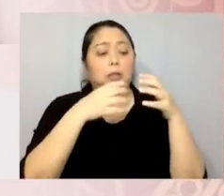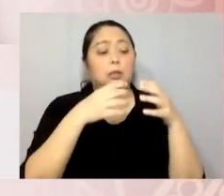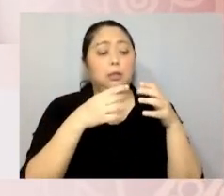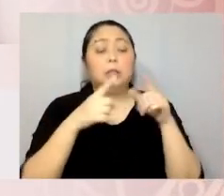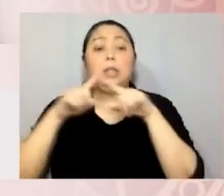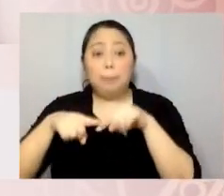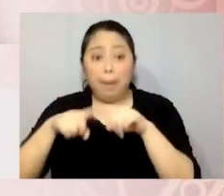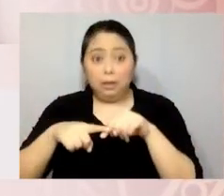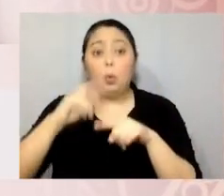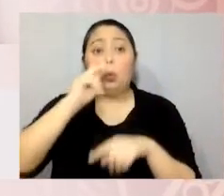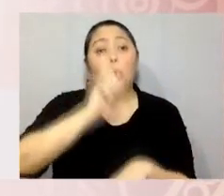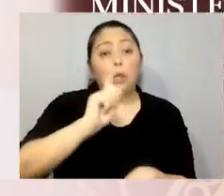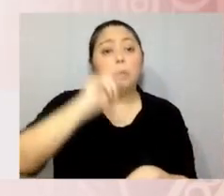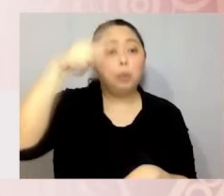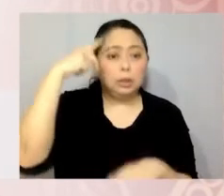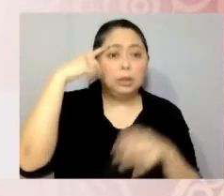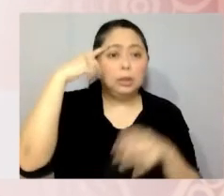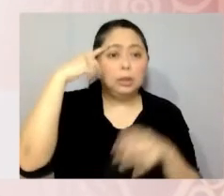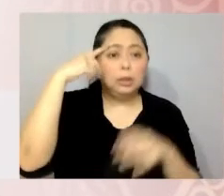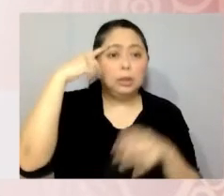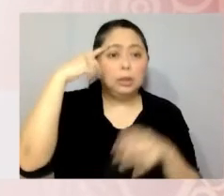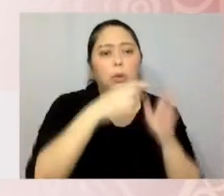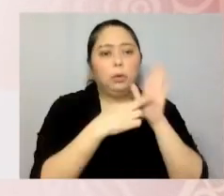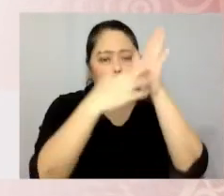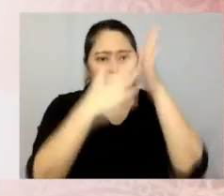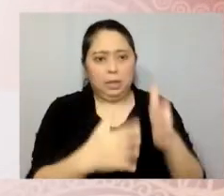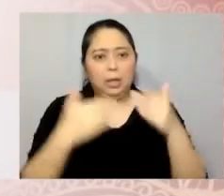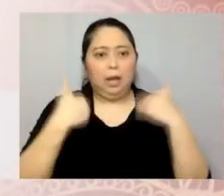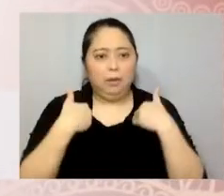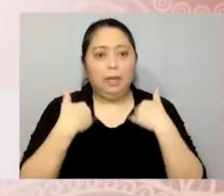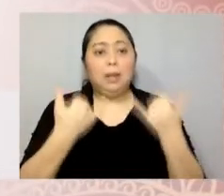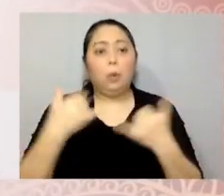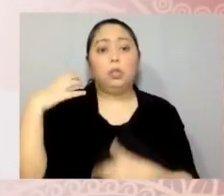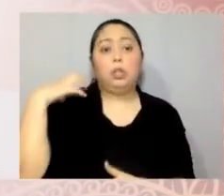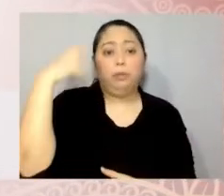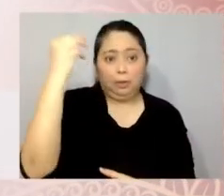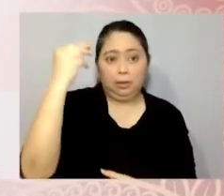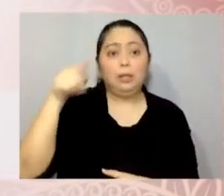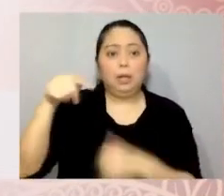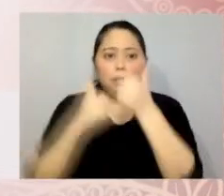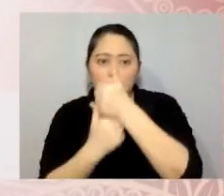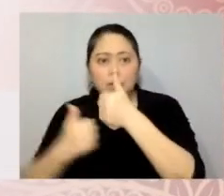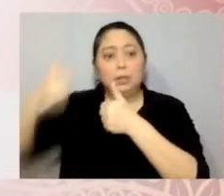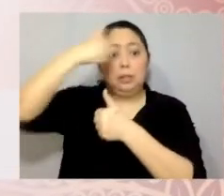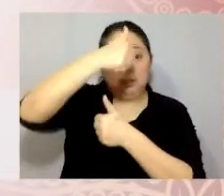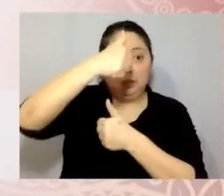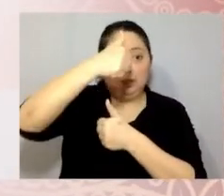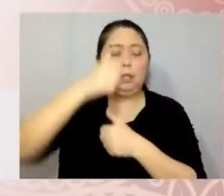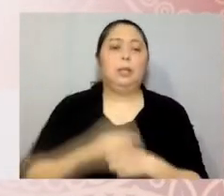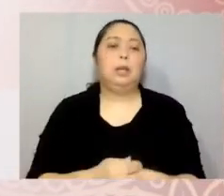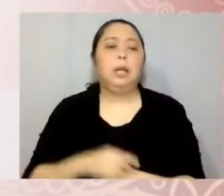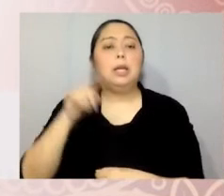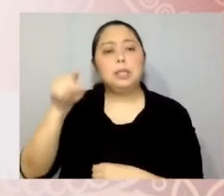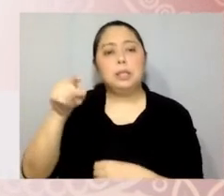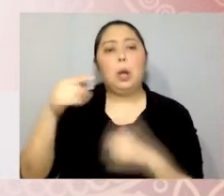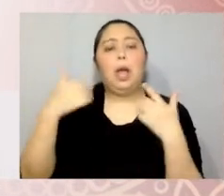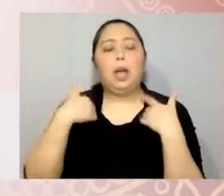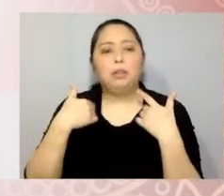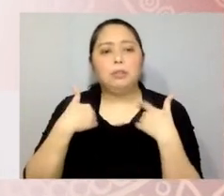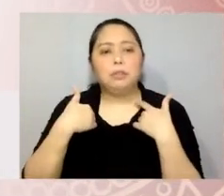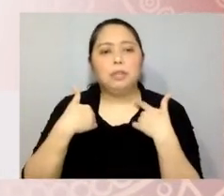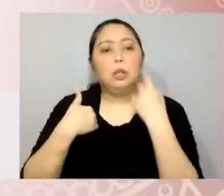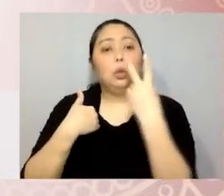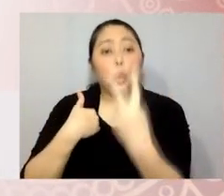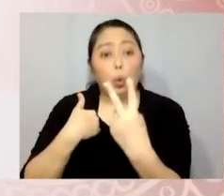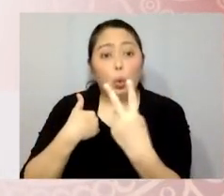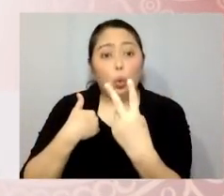constituent political units. The chief minister heads the cabinet, which exercises executive power. The cabinet is